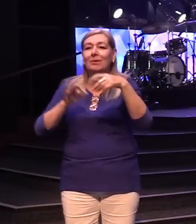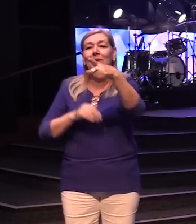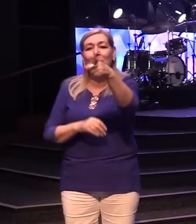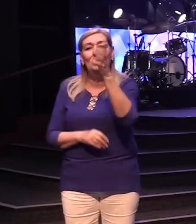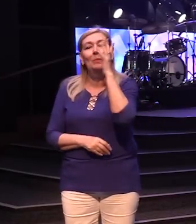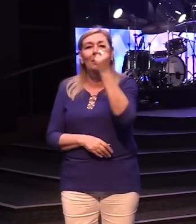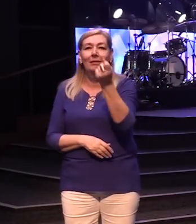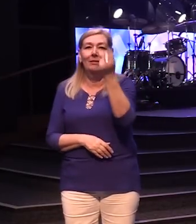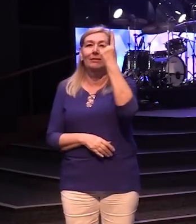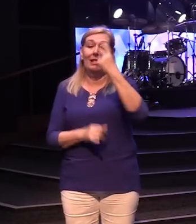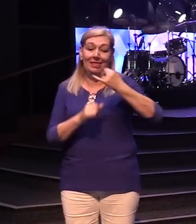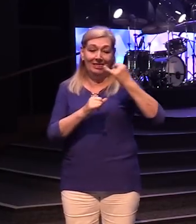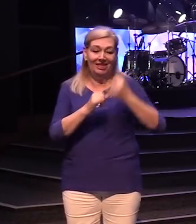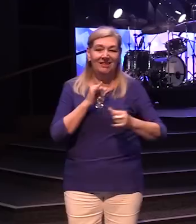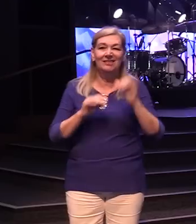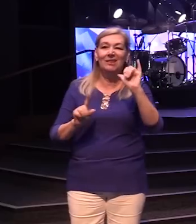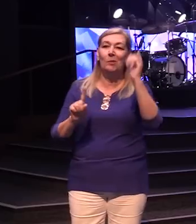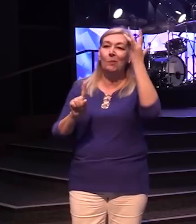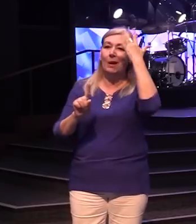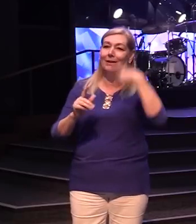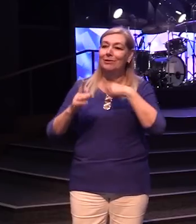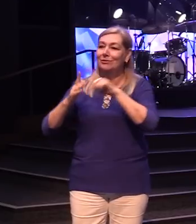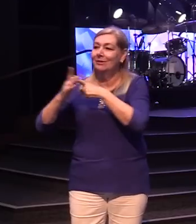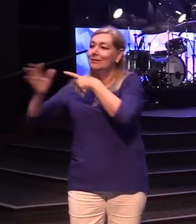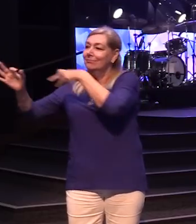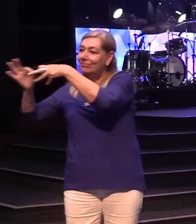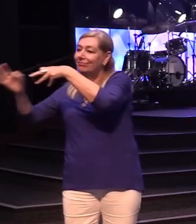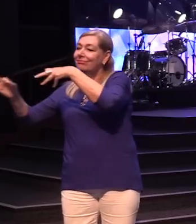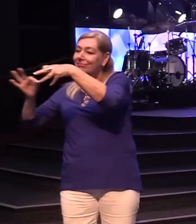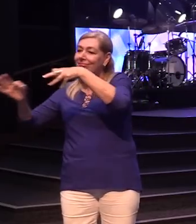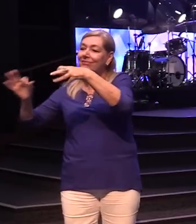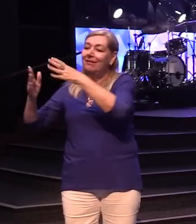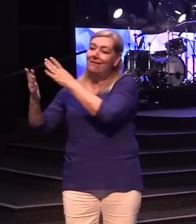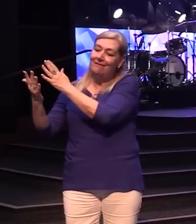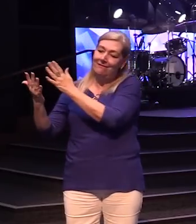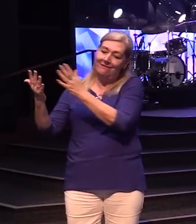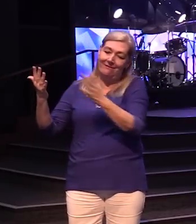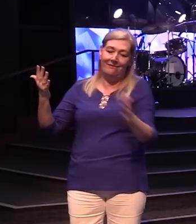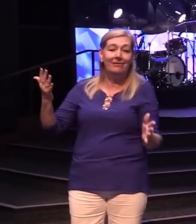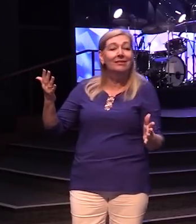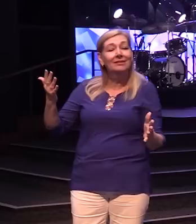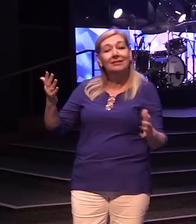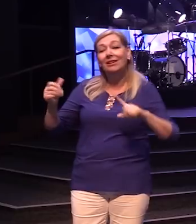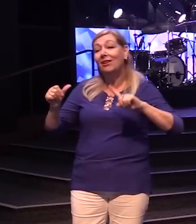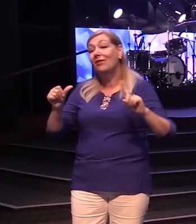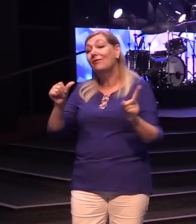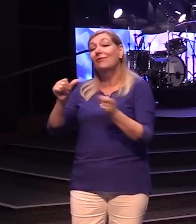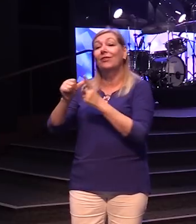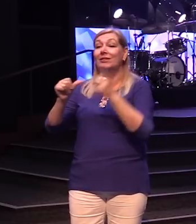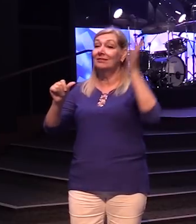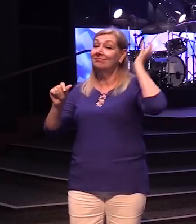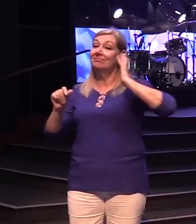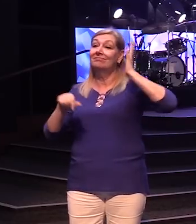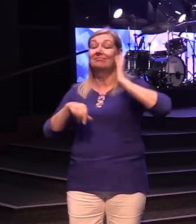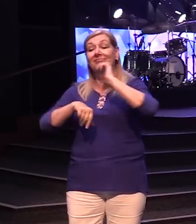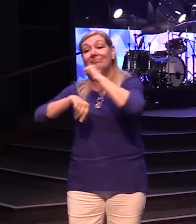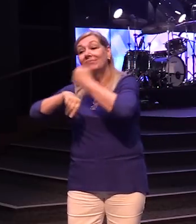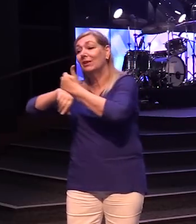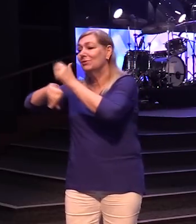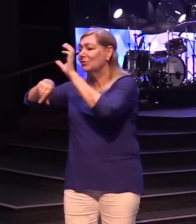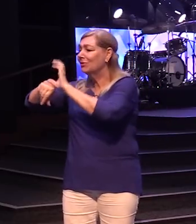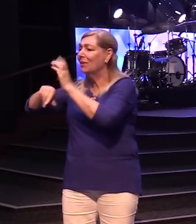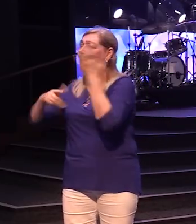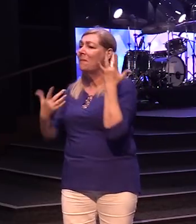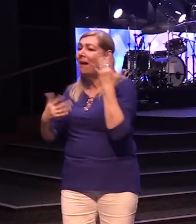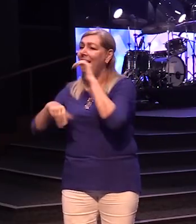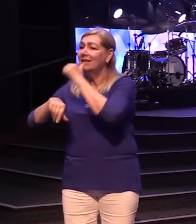tie it together at the end. Indeed, one of the time-honored and classical functions of the church is to serve the